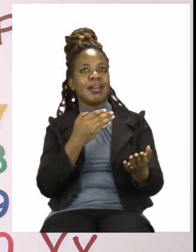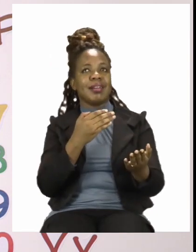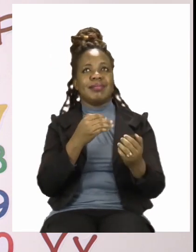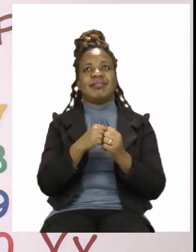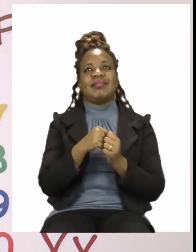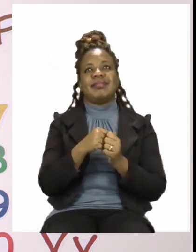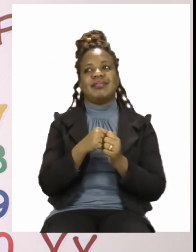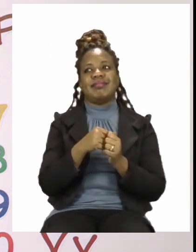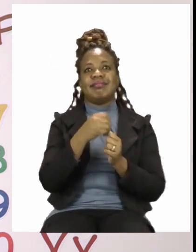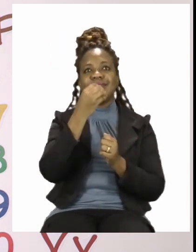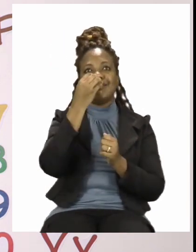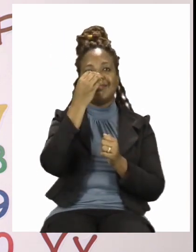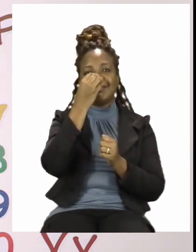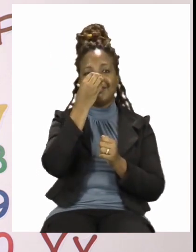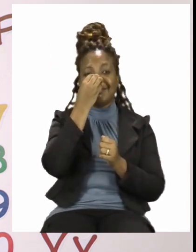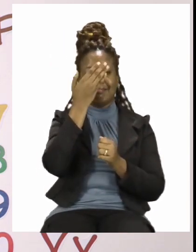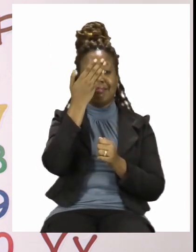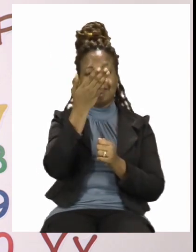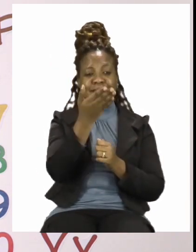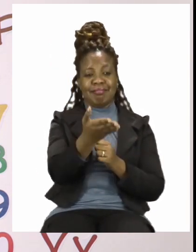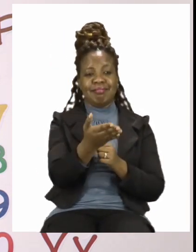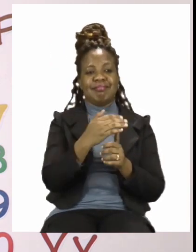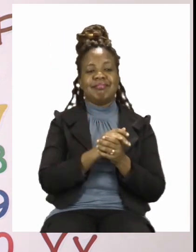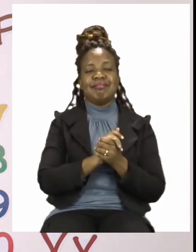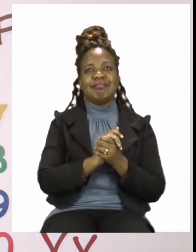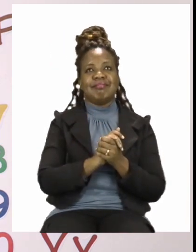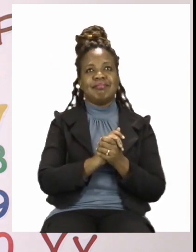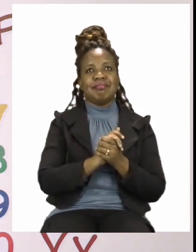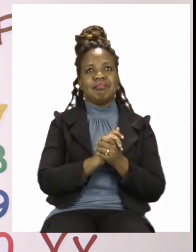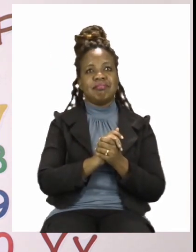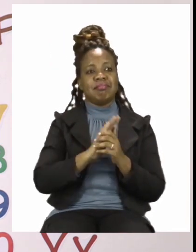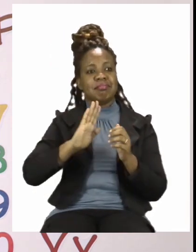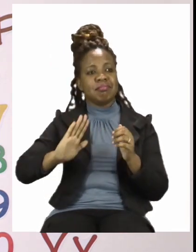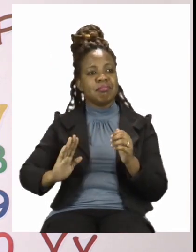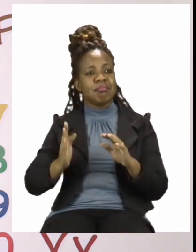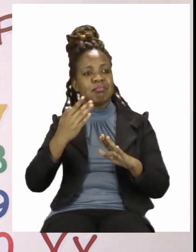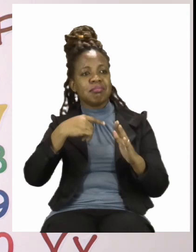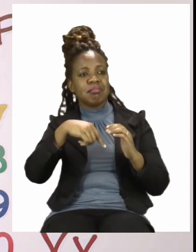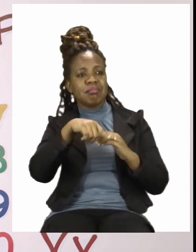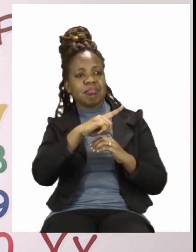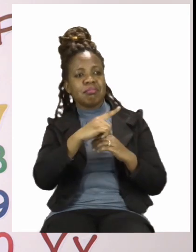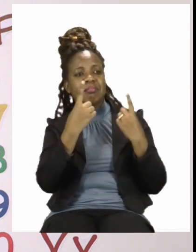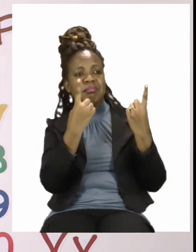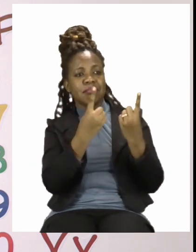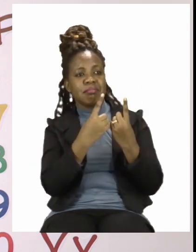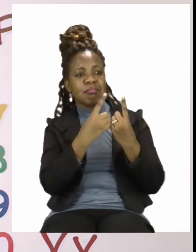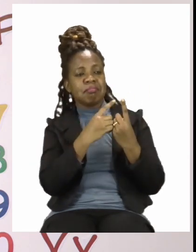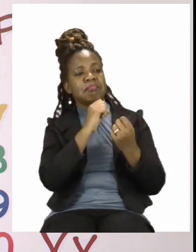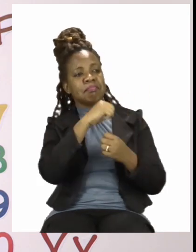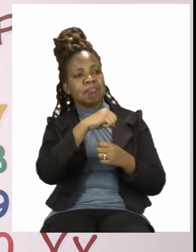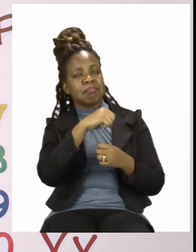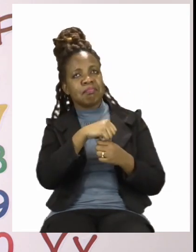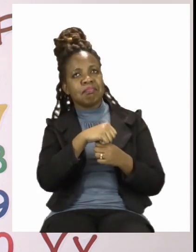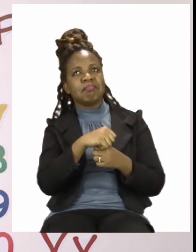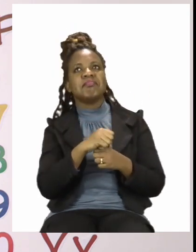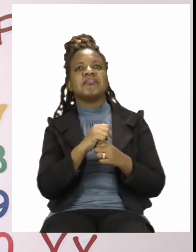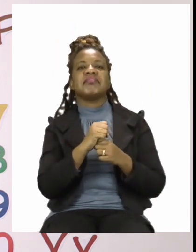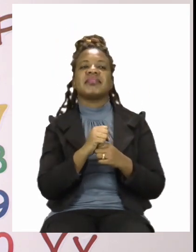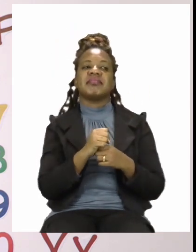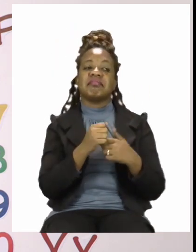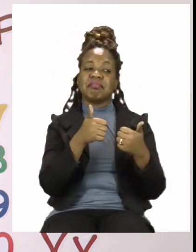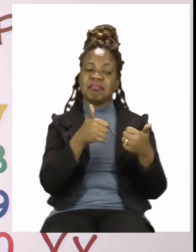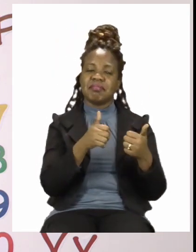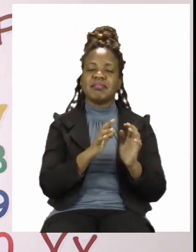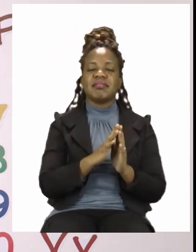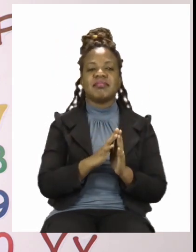Oh, there you are, Zoshi. Would you like to go outside and play? Wonderful. So, from